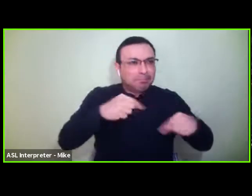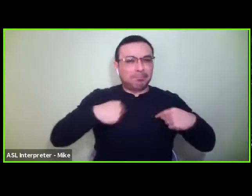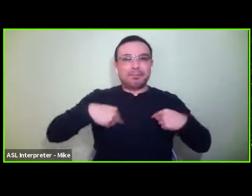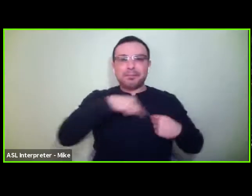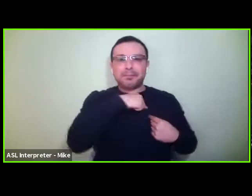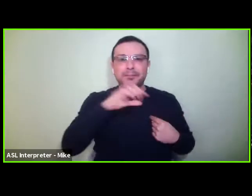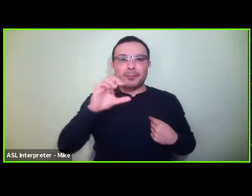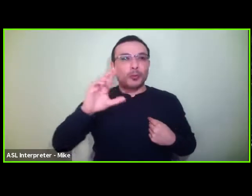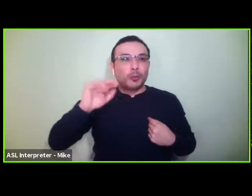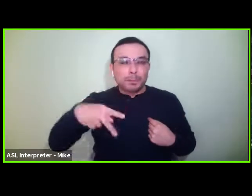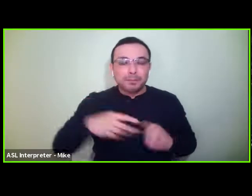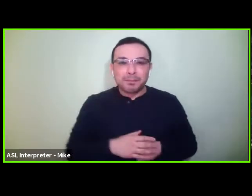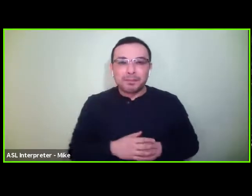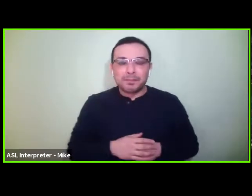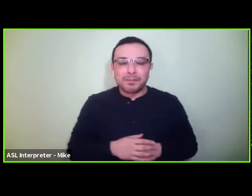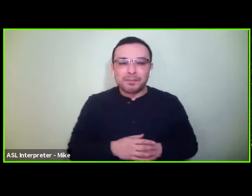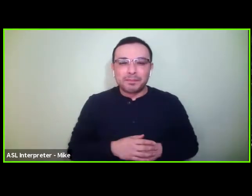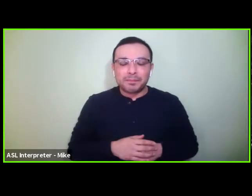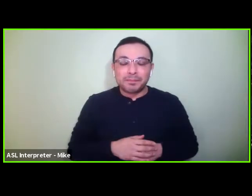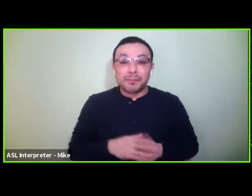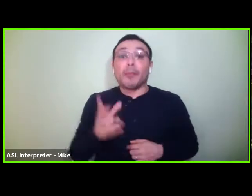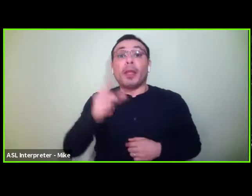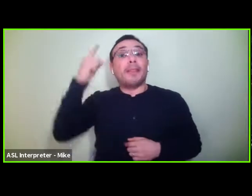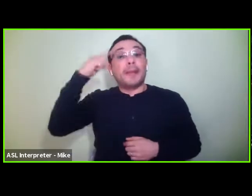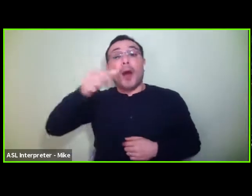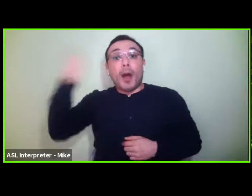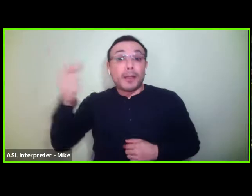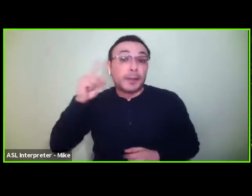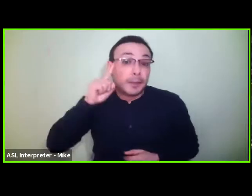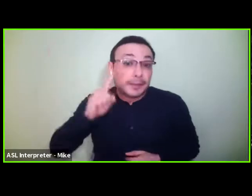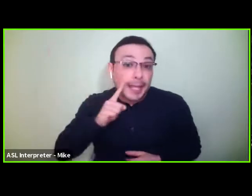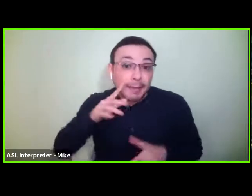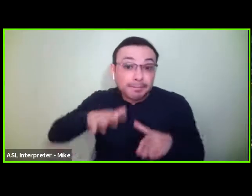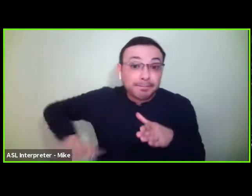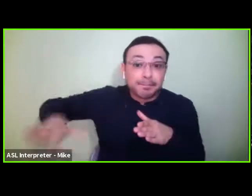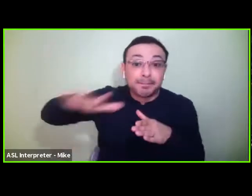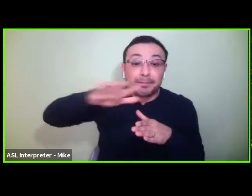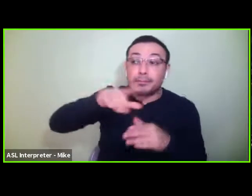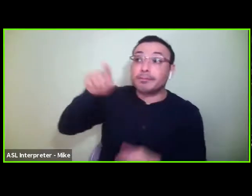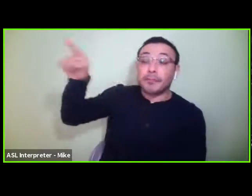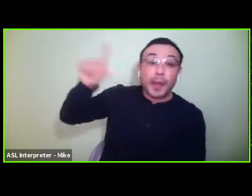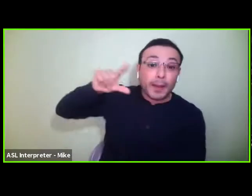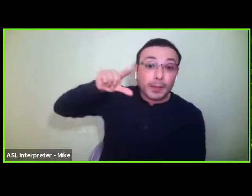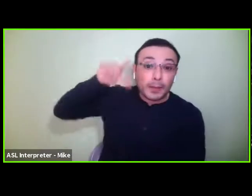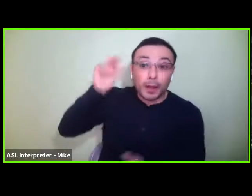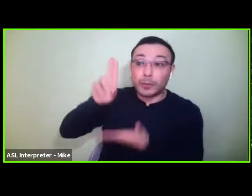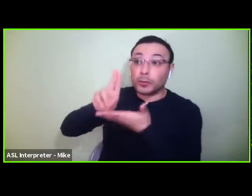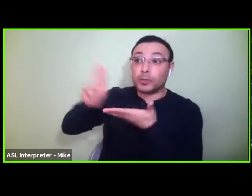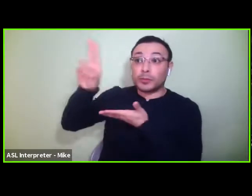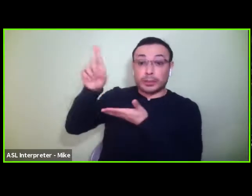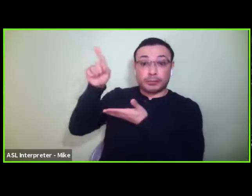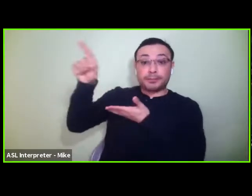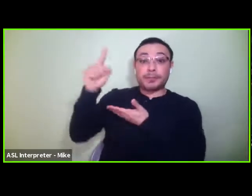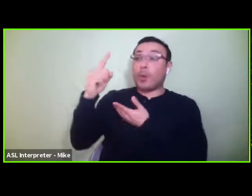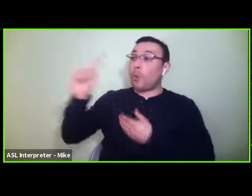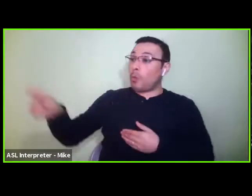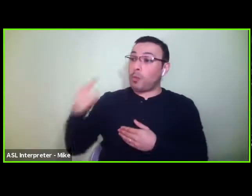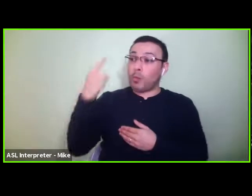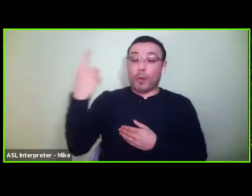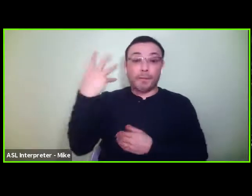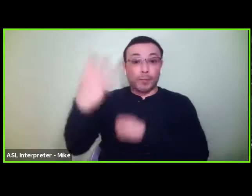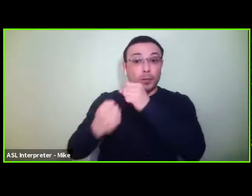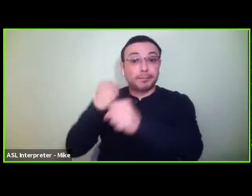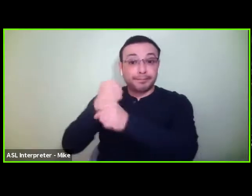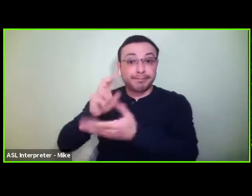Deaf spaces. Gallaudet University is the world's only four-year college for the deaf and hard of hearing students. Nestled